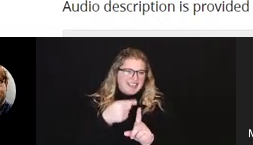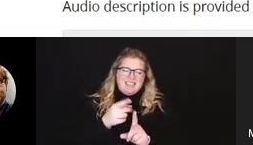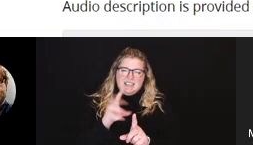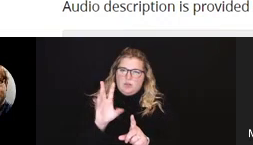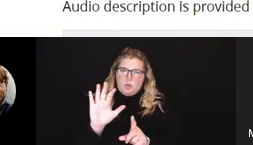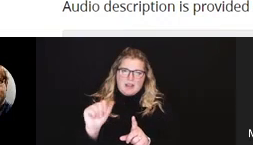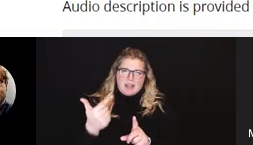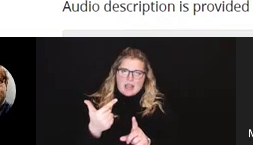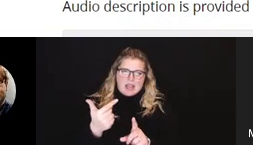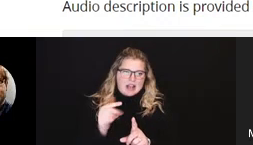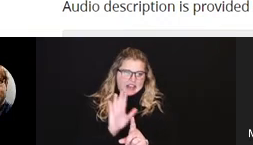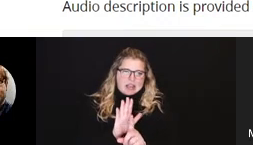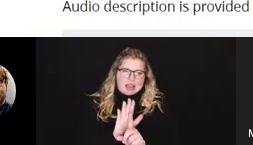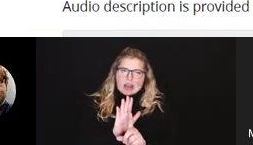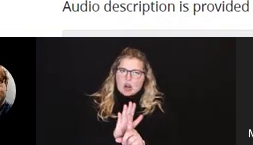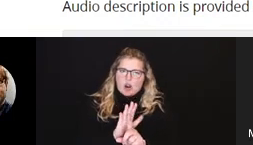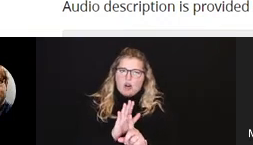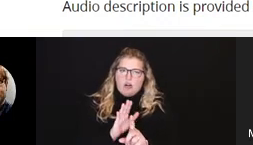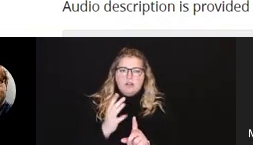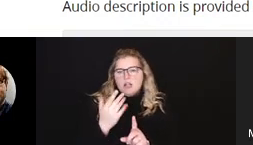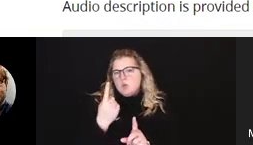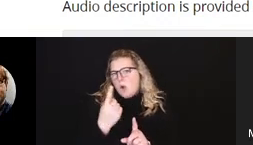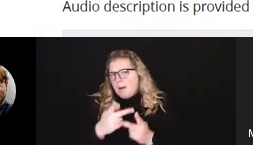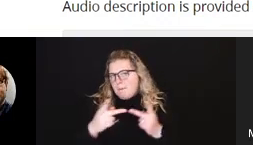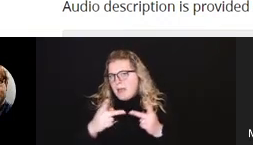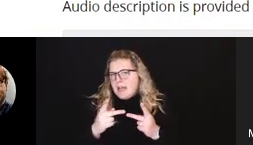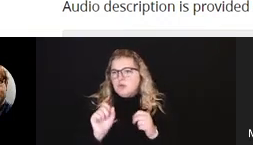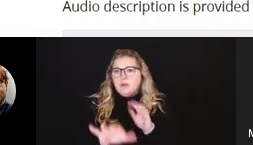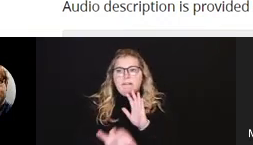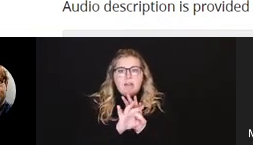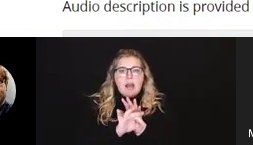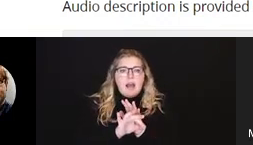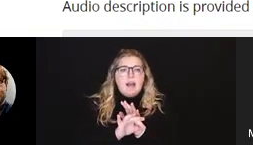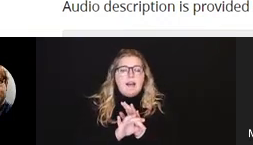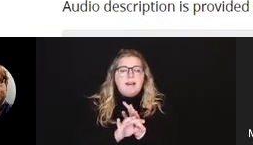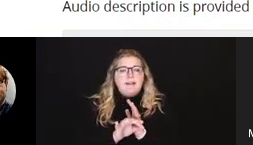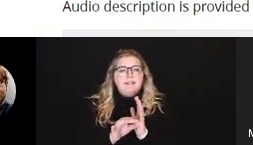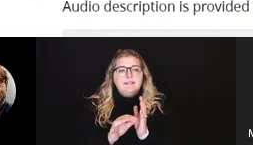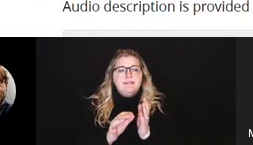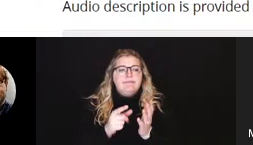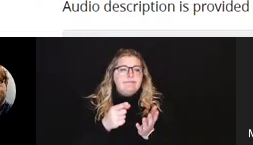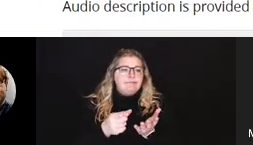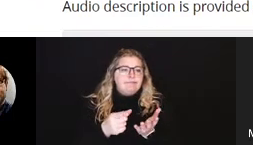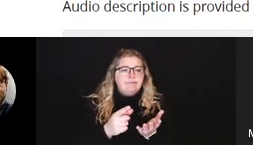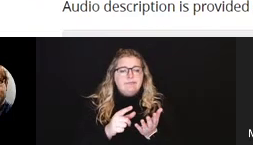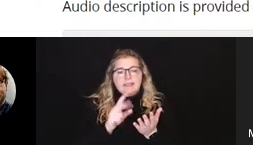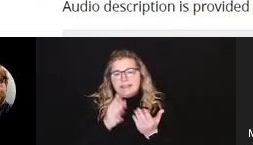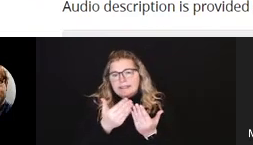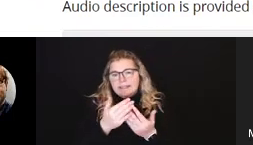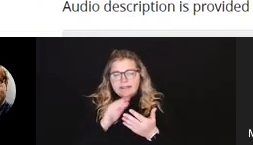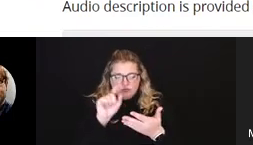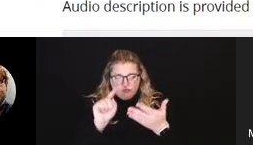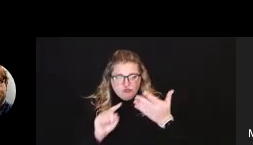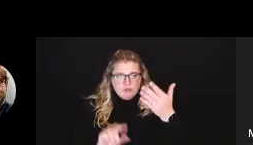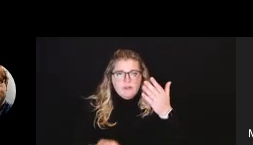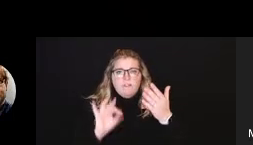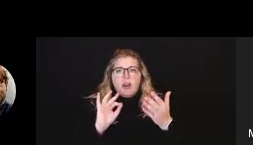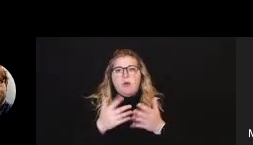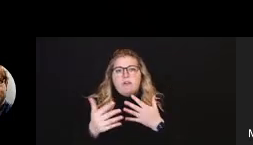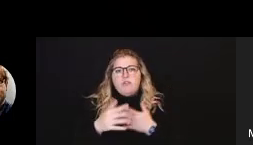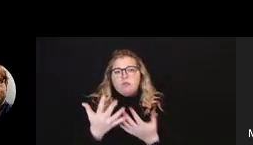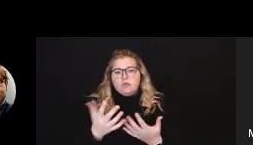this is one place where you can find that, maybe condensed a little bit, make it easier to find what you're looking for. I did just want to point out that